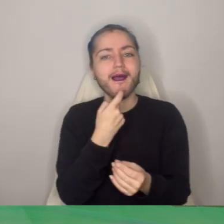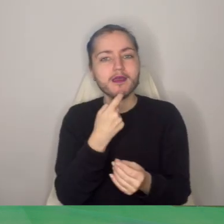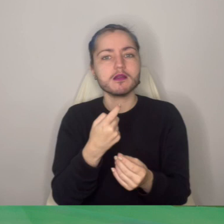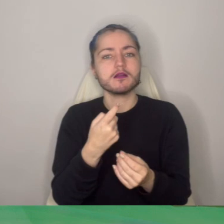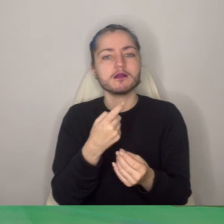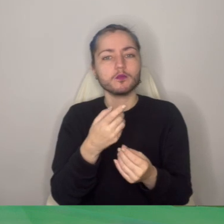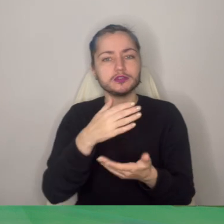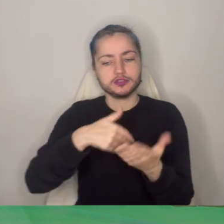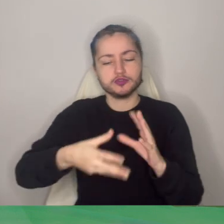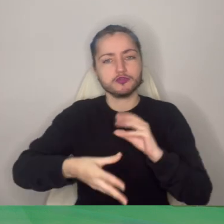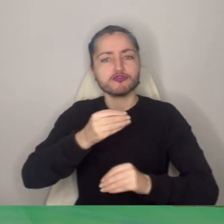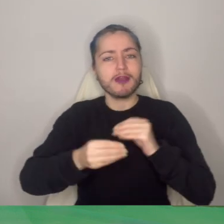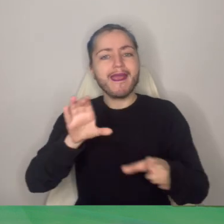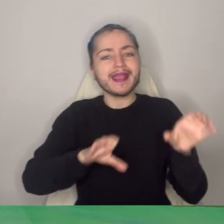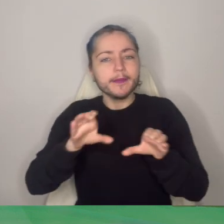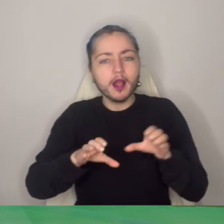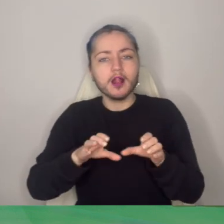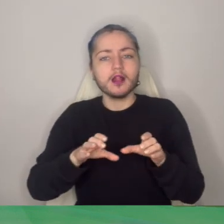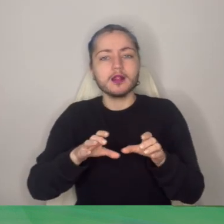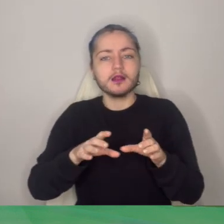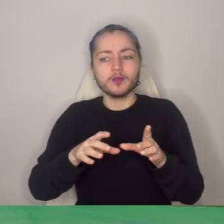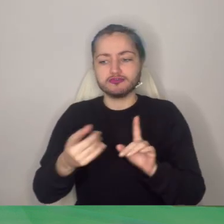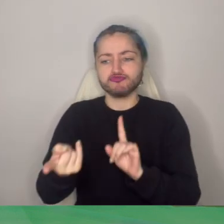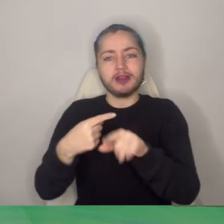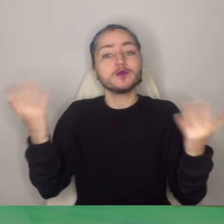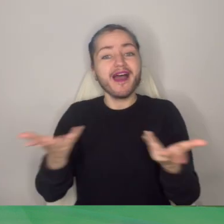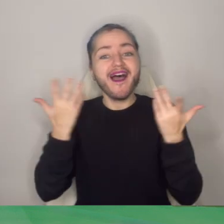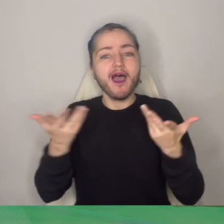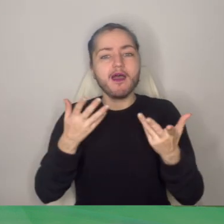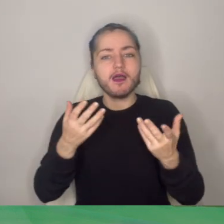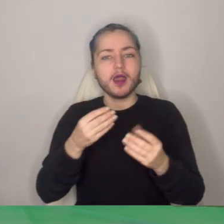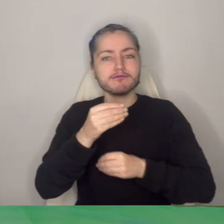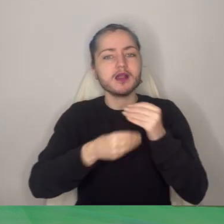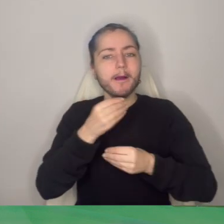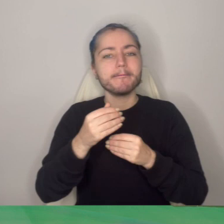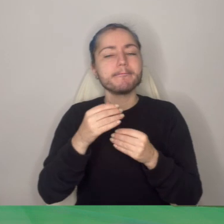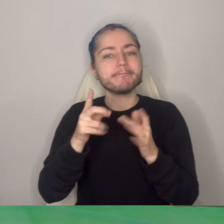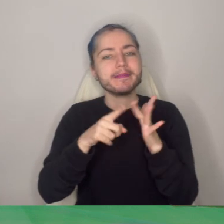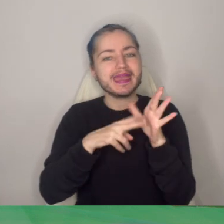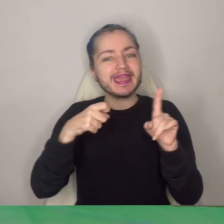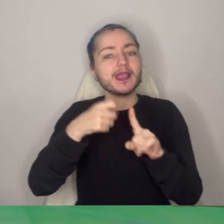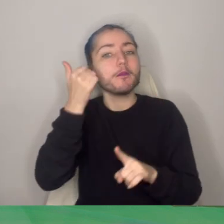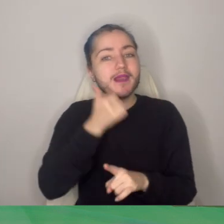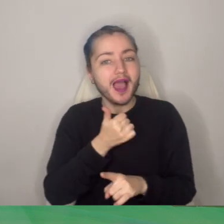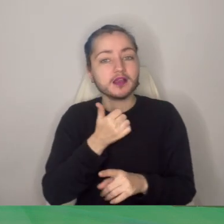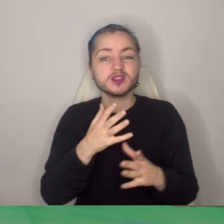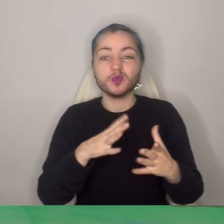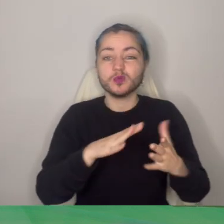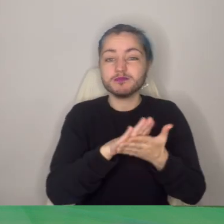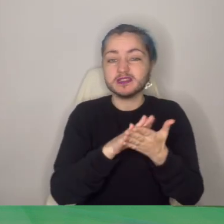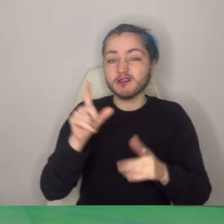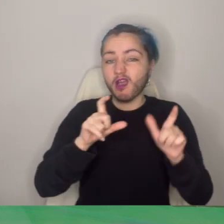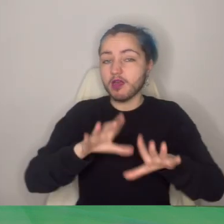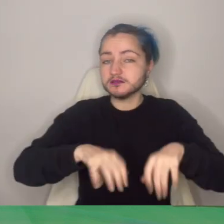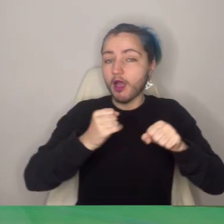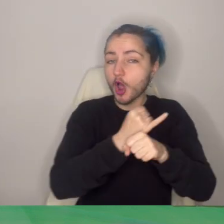which when it reacts with the air creates a black ink. And you'll see that happening on camera later. The black ink will start kind of grey and will slowly